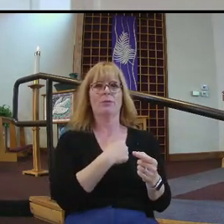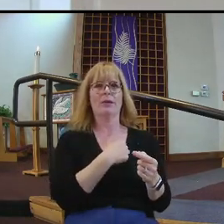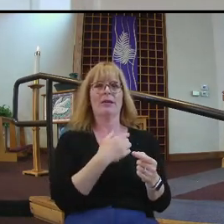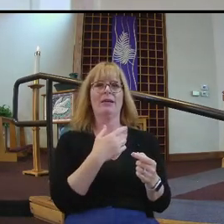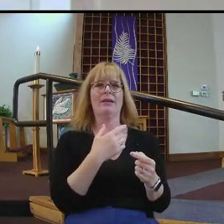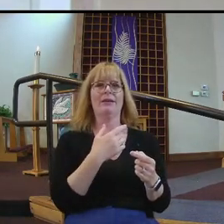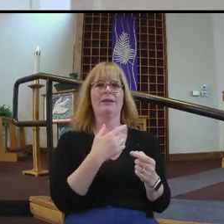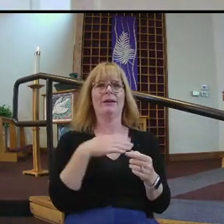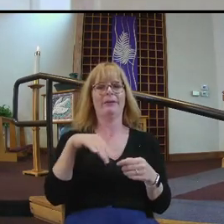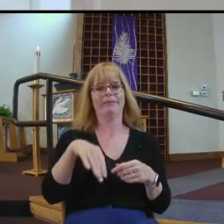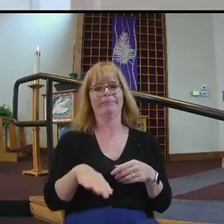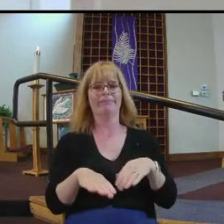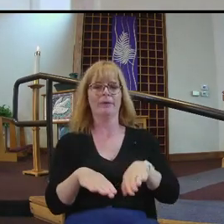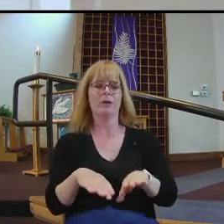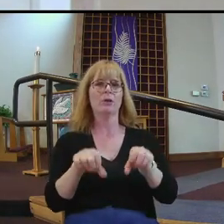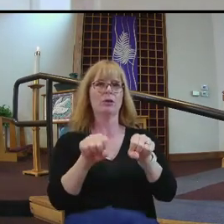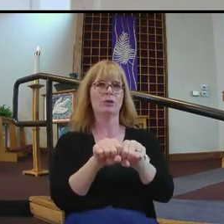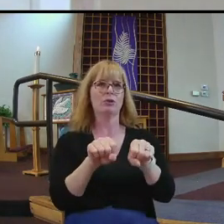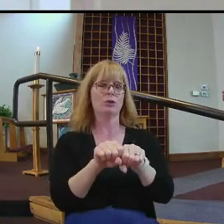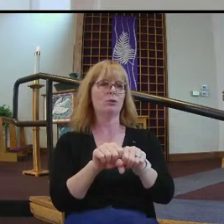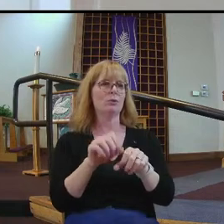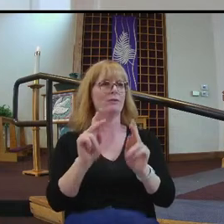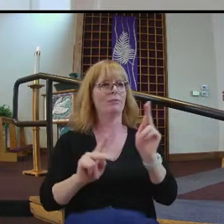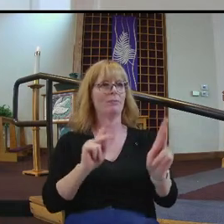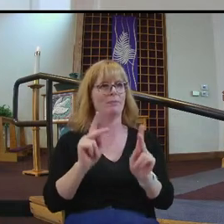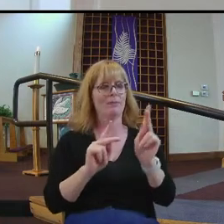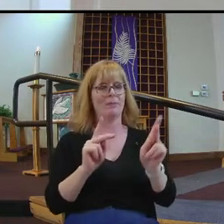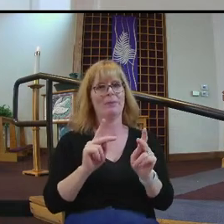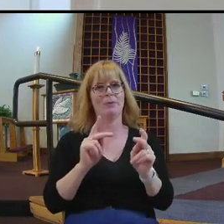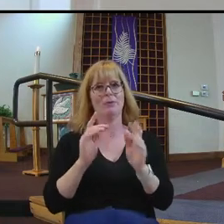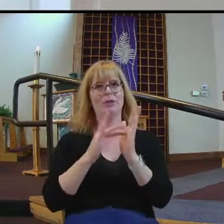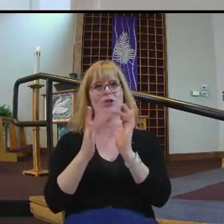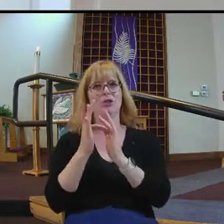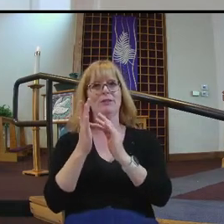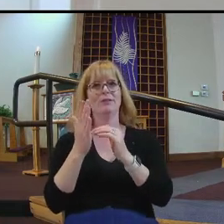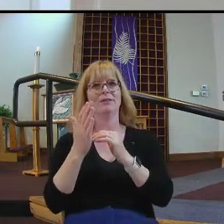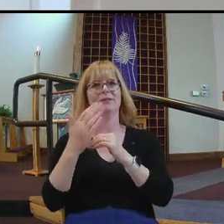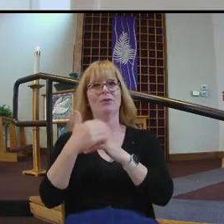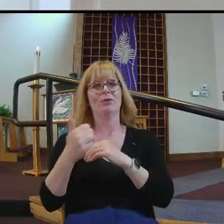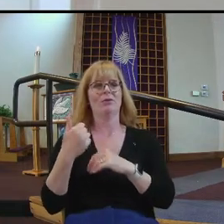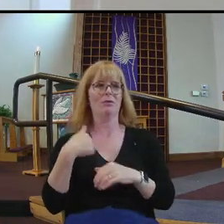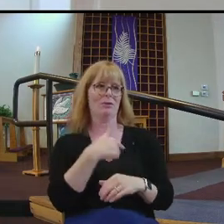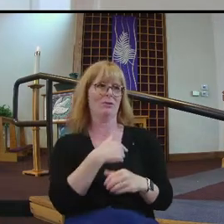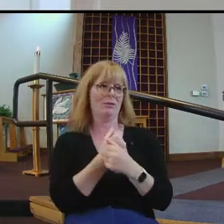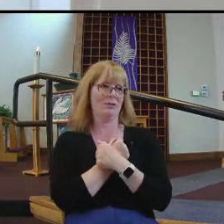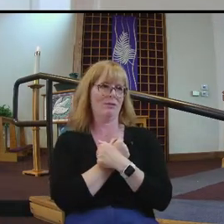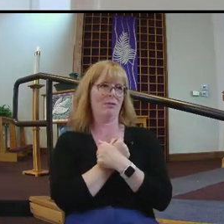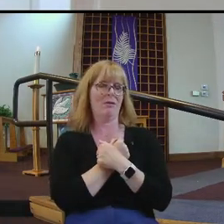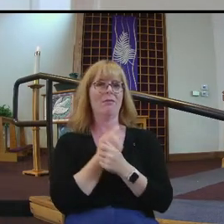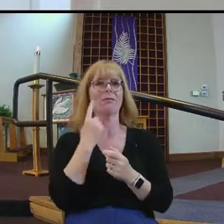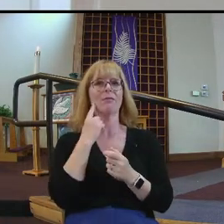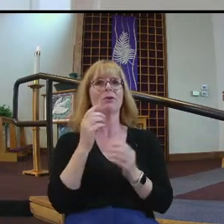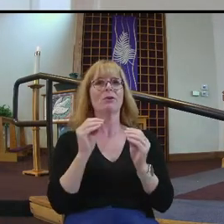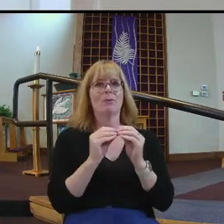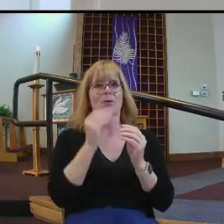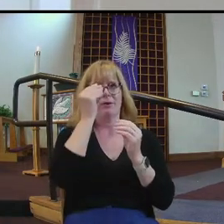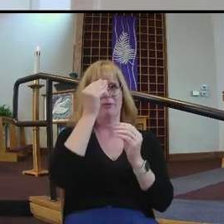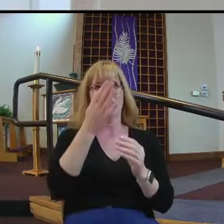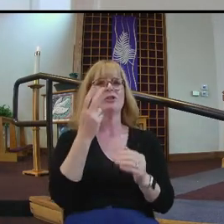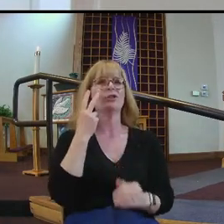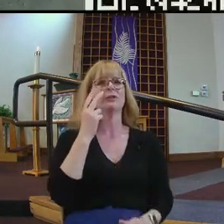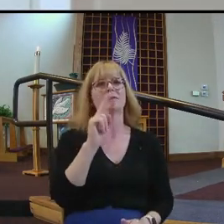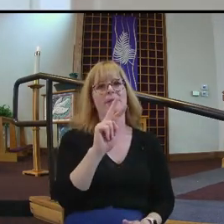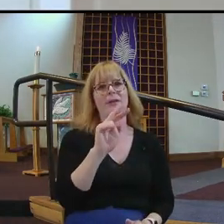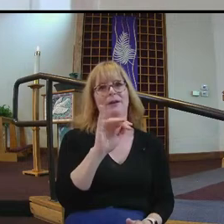shoes of the neighbors that Jesus calls us to love. For more information and to sign up, please visit with Vicki at the Connection